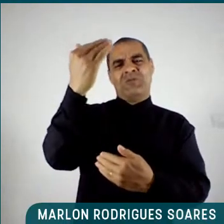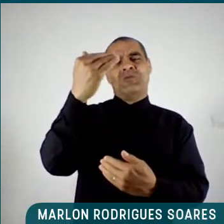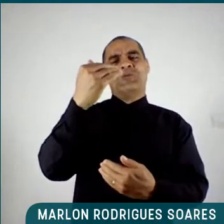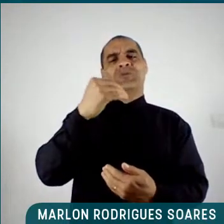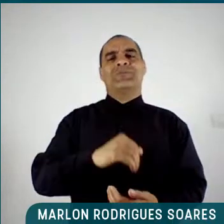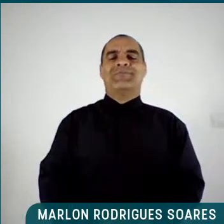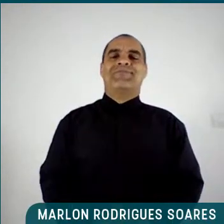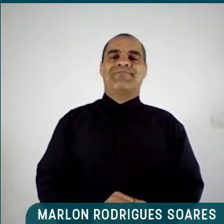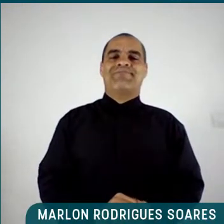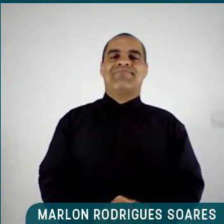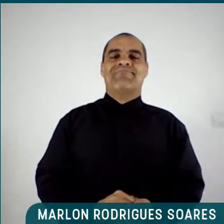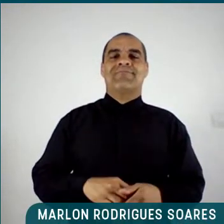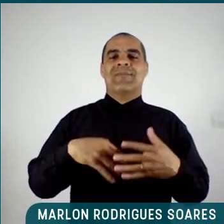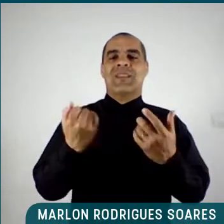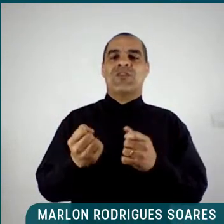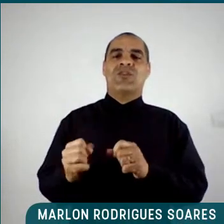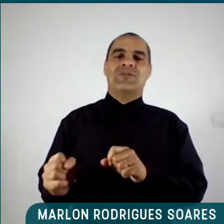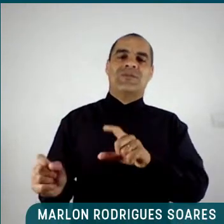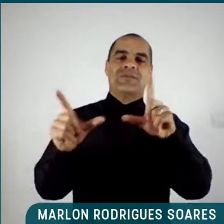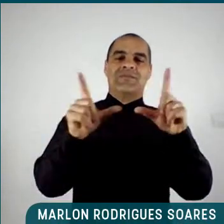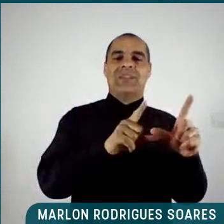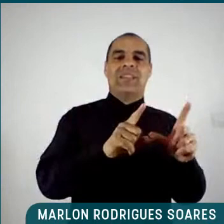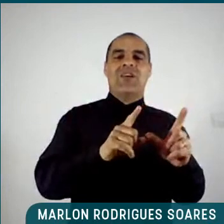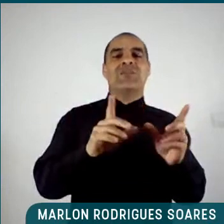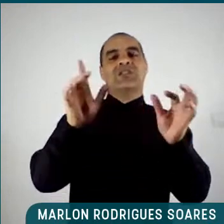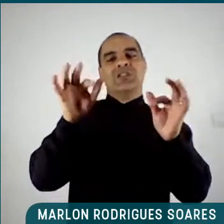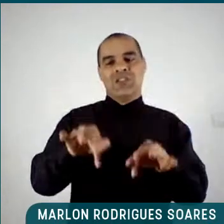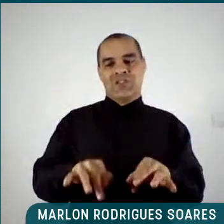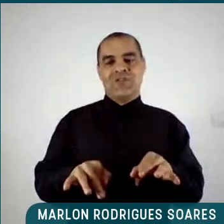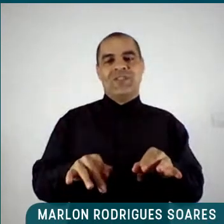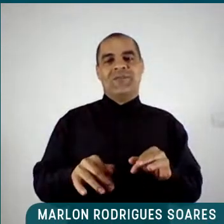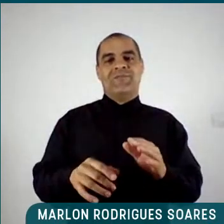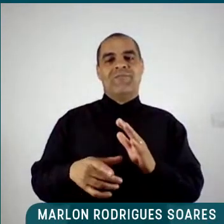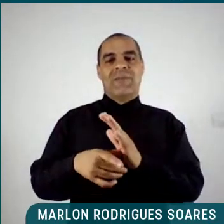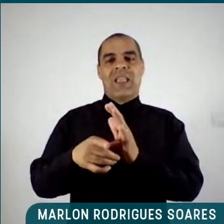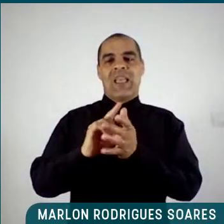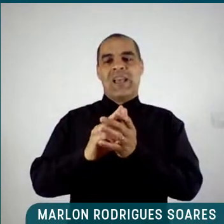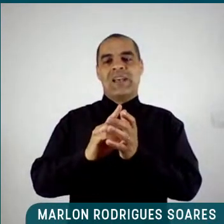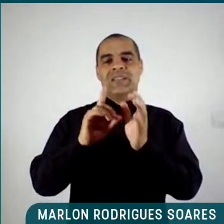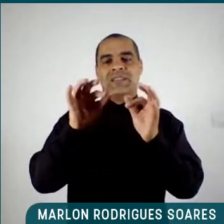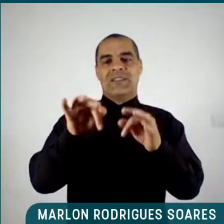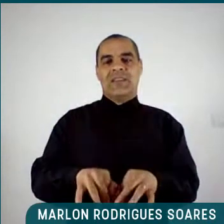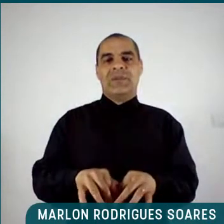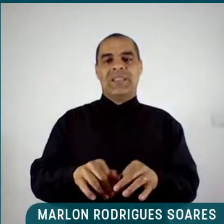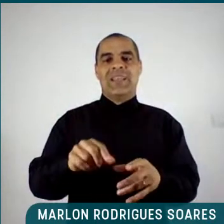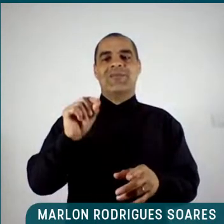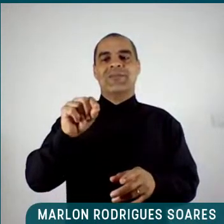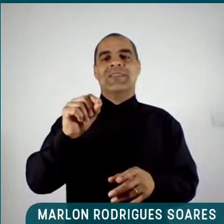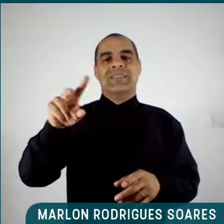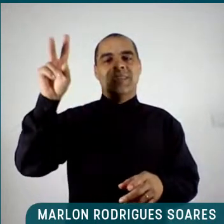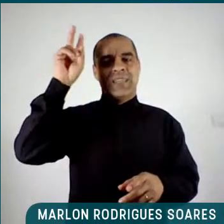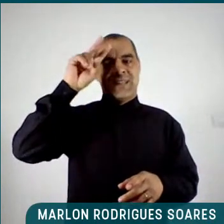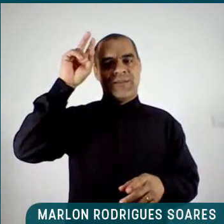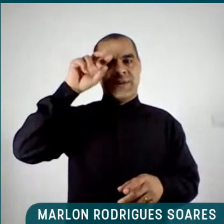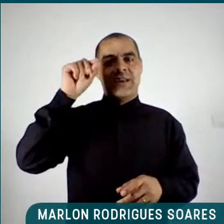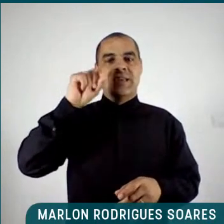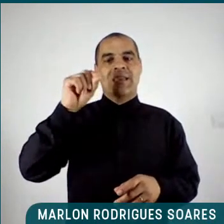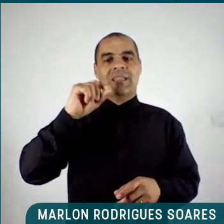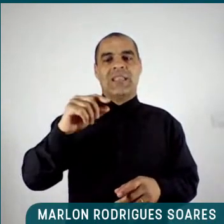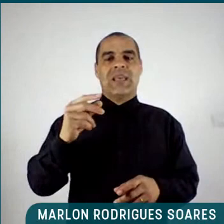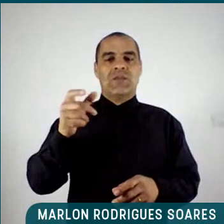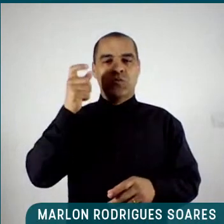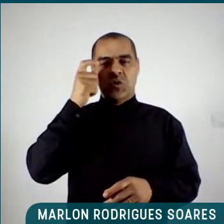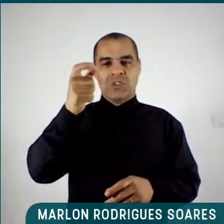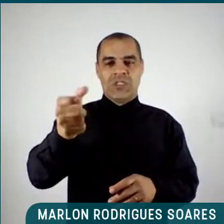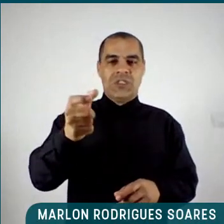Bom, nosso painel está chegando ao fim. Well, our panel is getting to an end, but before I would like to remind you,